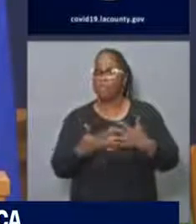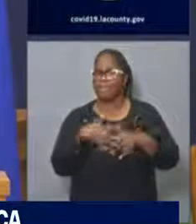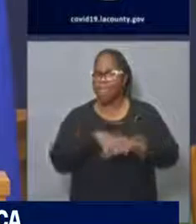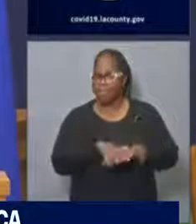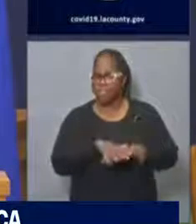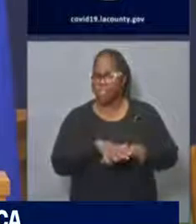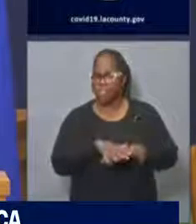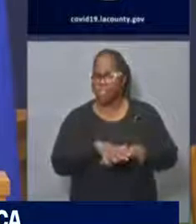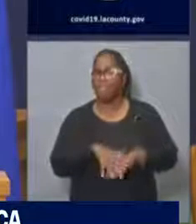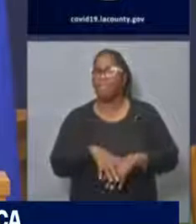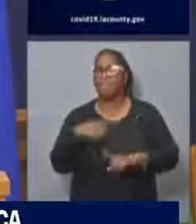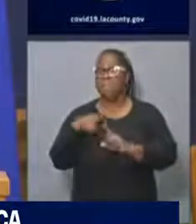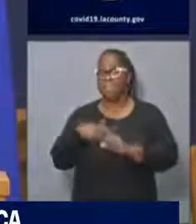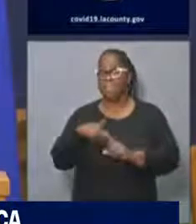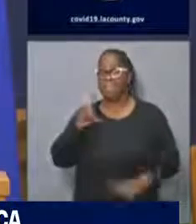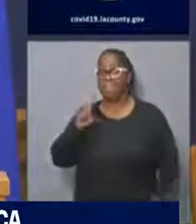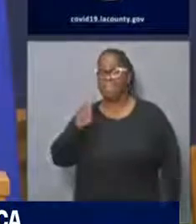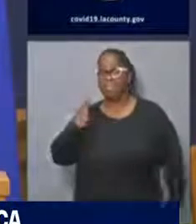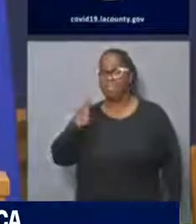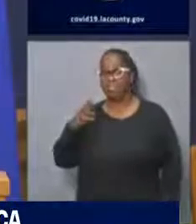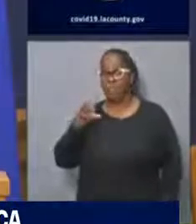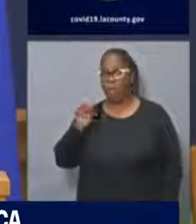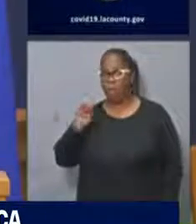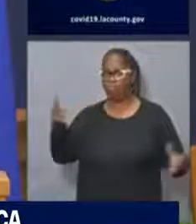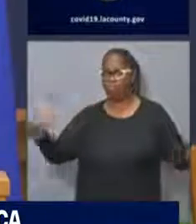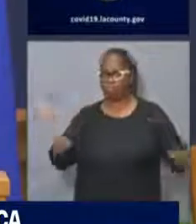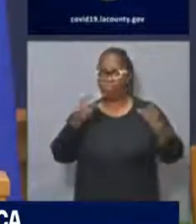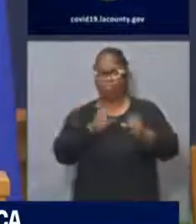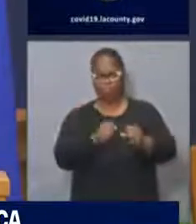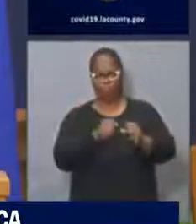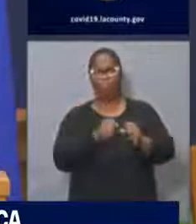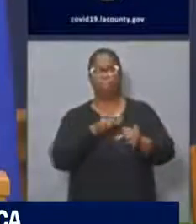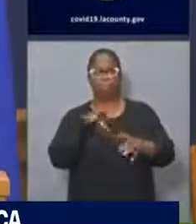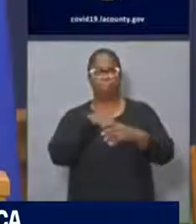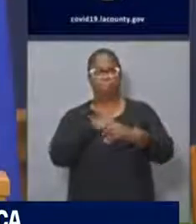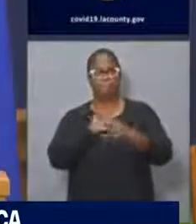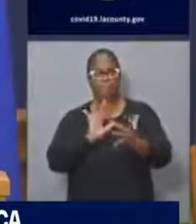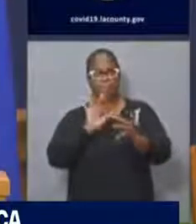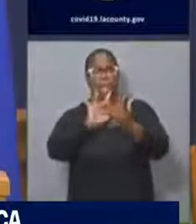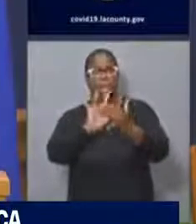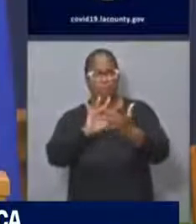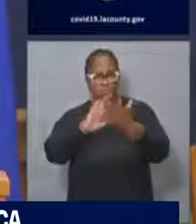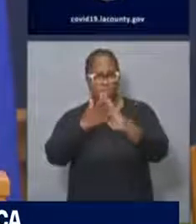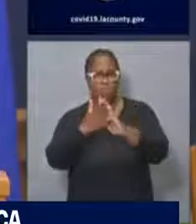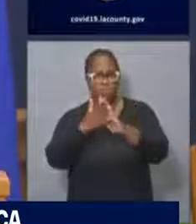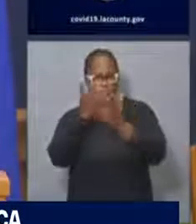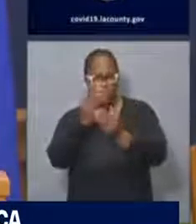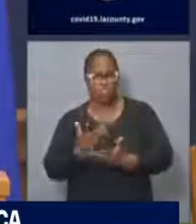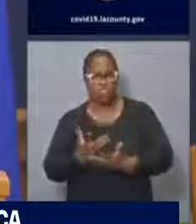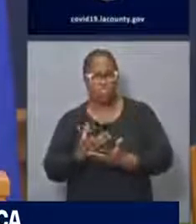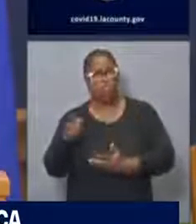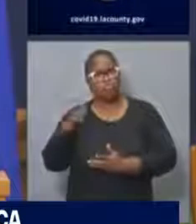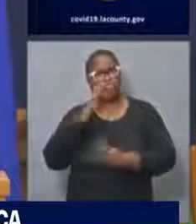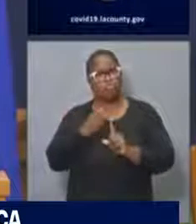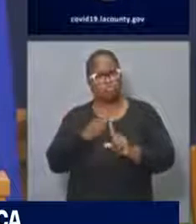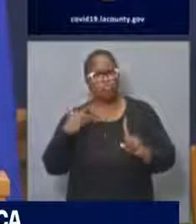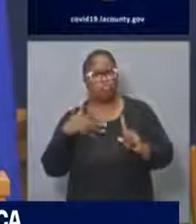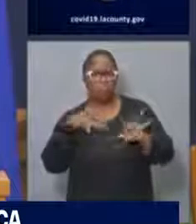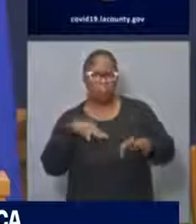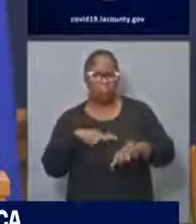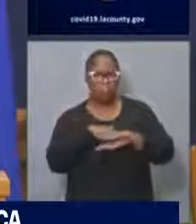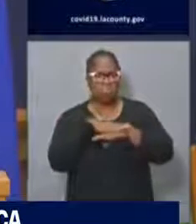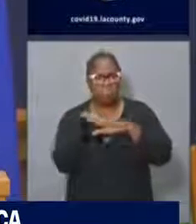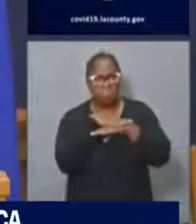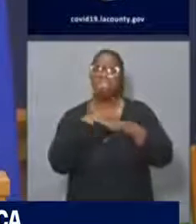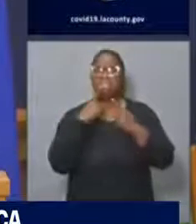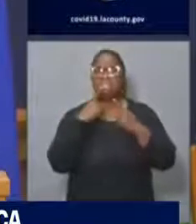Clemens Hong, is co-leading our outreach and community engagement. She'll share an update just briefly on some of the successful models that we've piloted